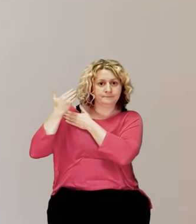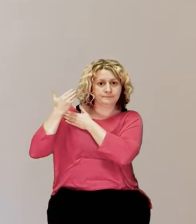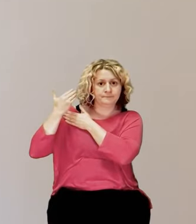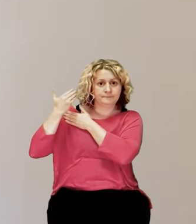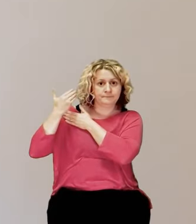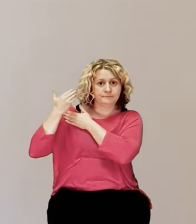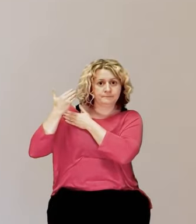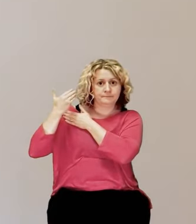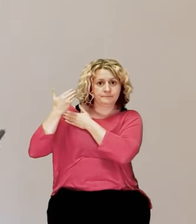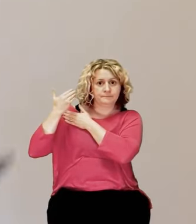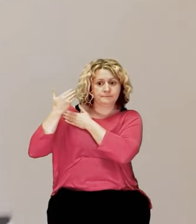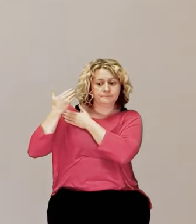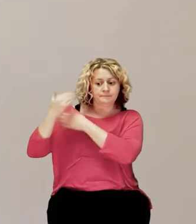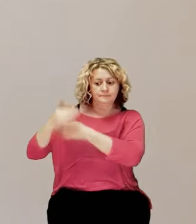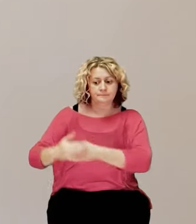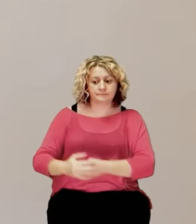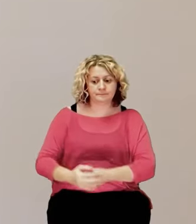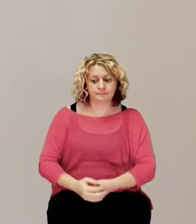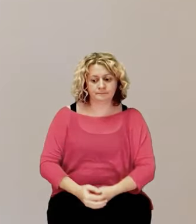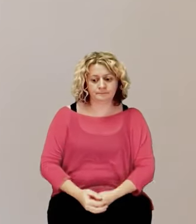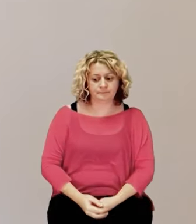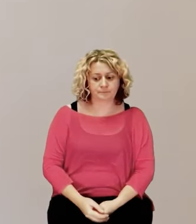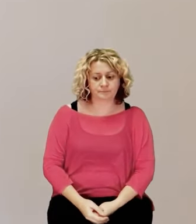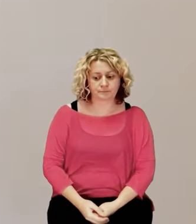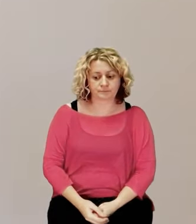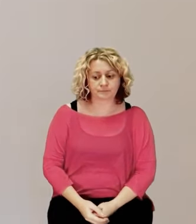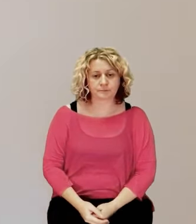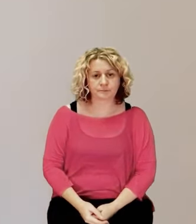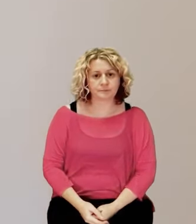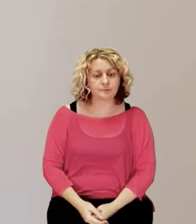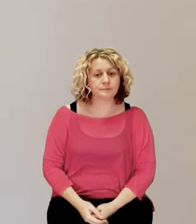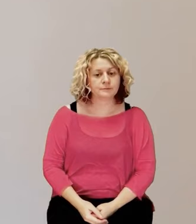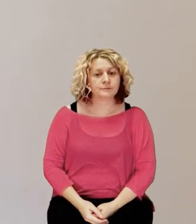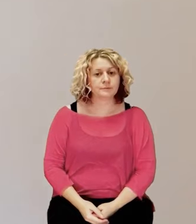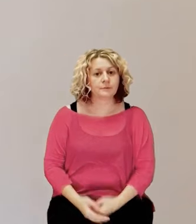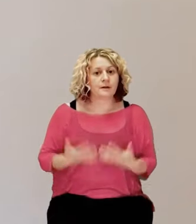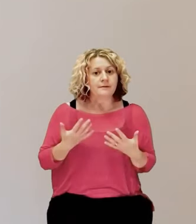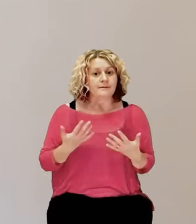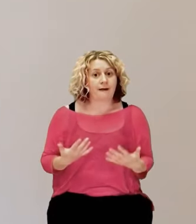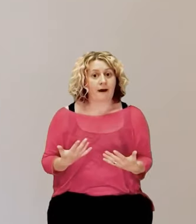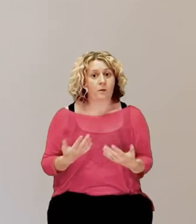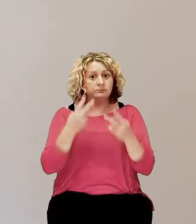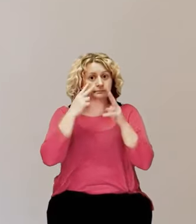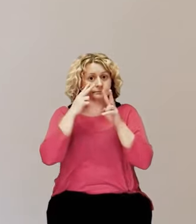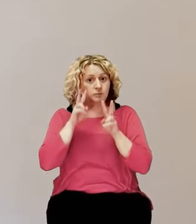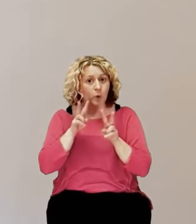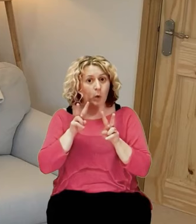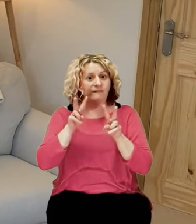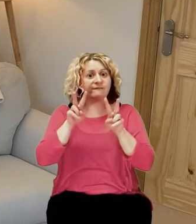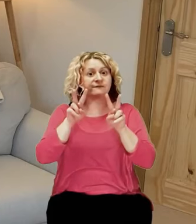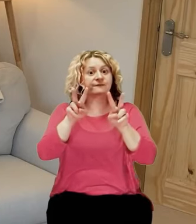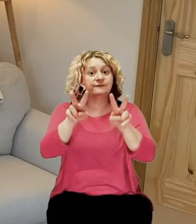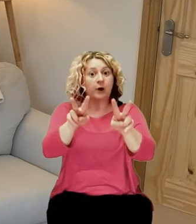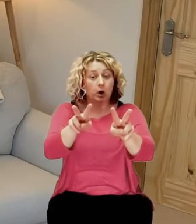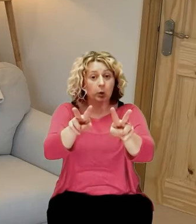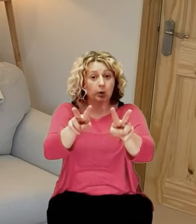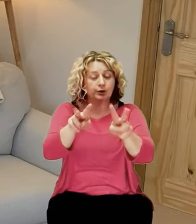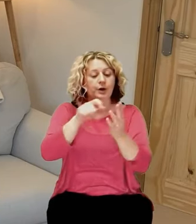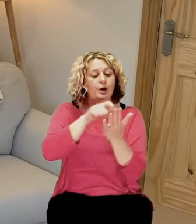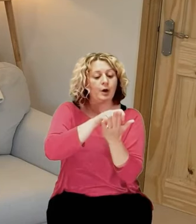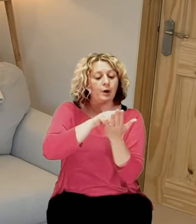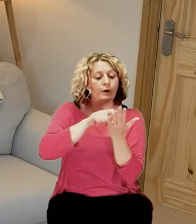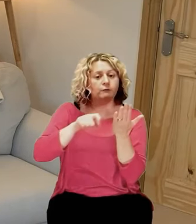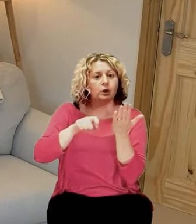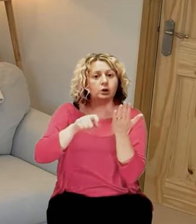back? Thank you, coach. We're back on the field. We're looking which way to go now. Look forwards. Thank you, Paul. Verse 13,